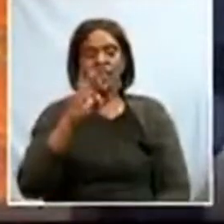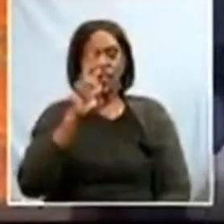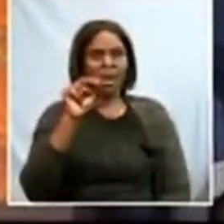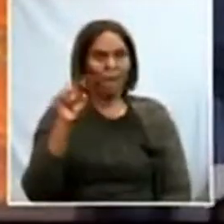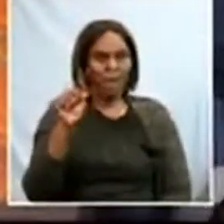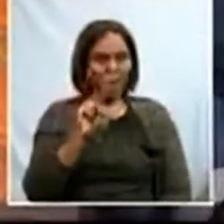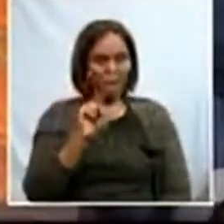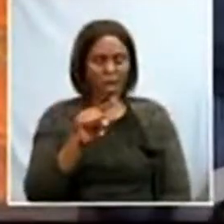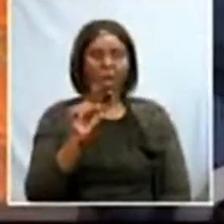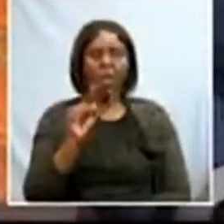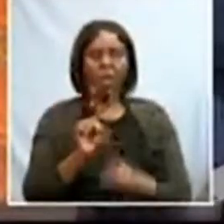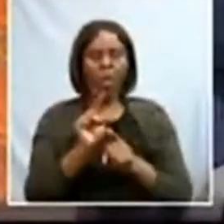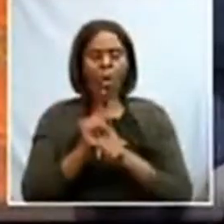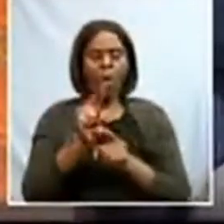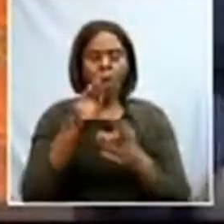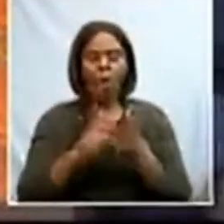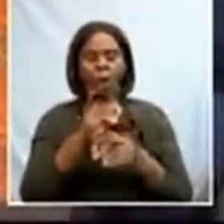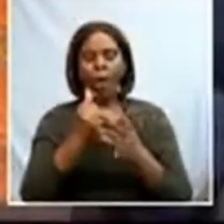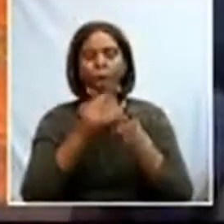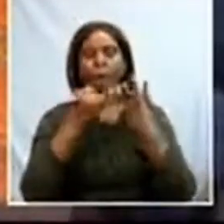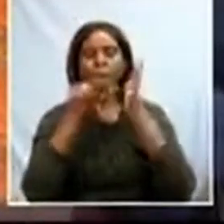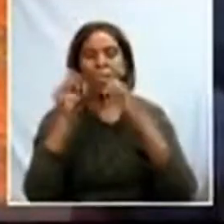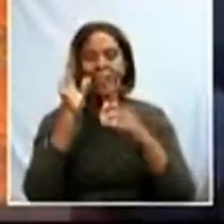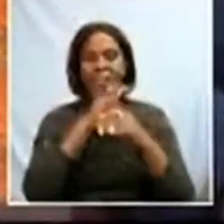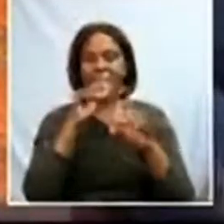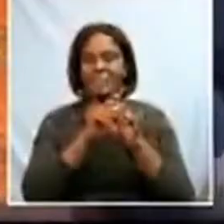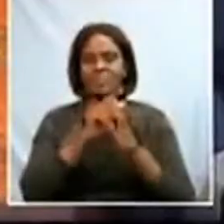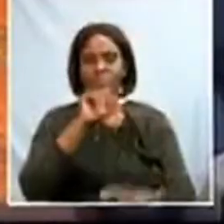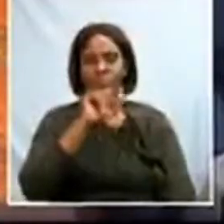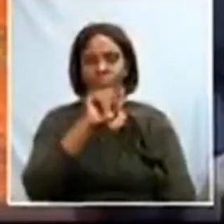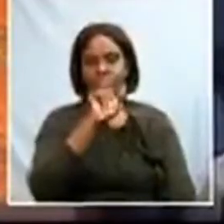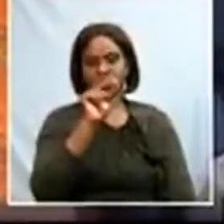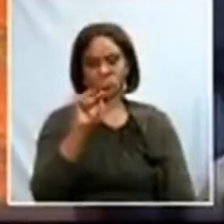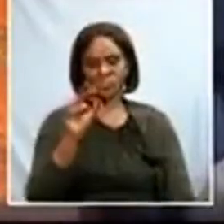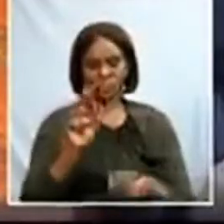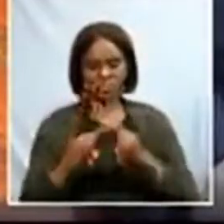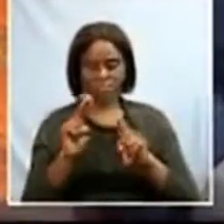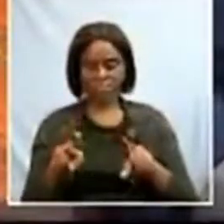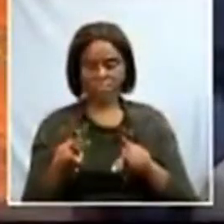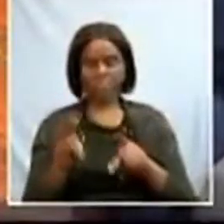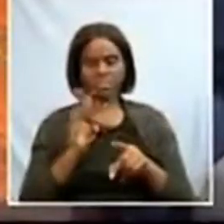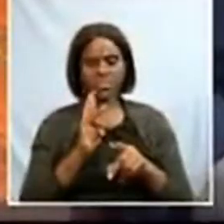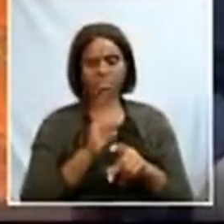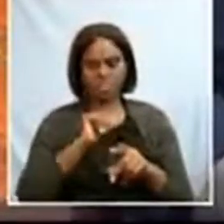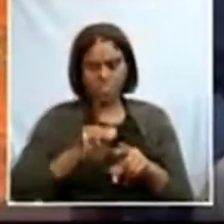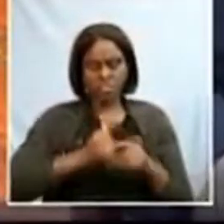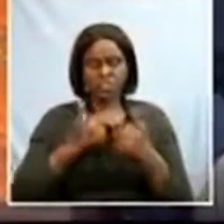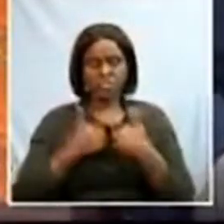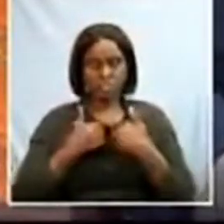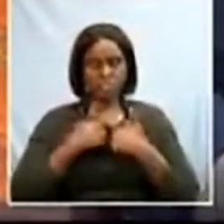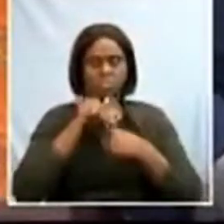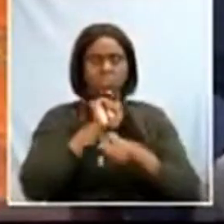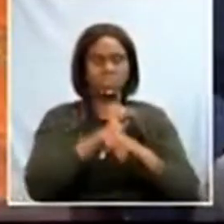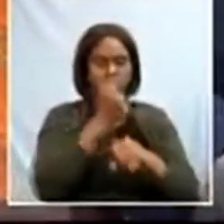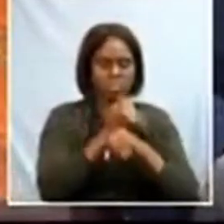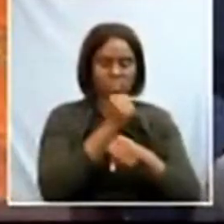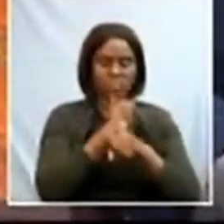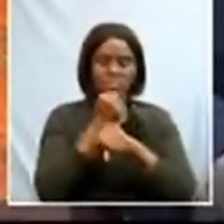24,222, as identified in 2022, Chair, we intensified